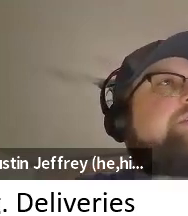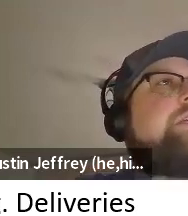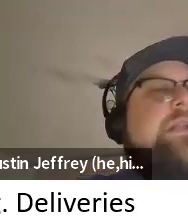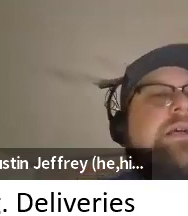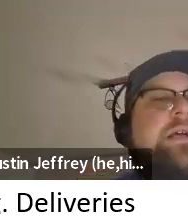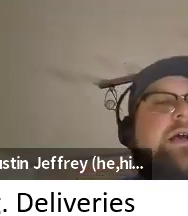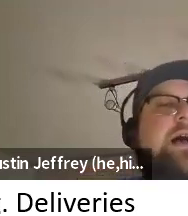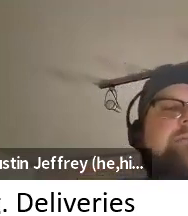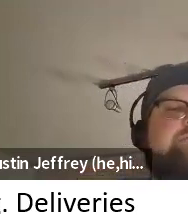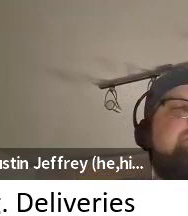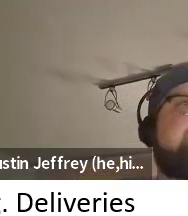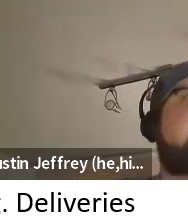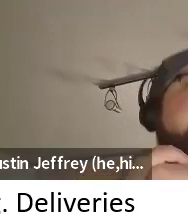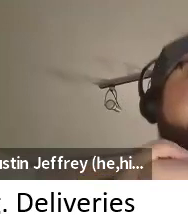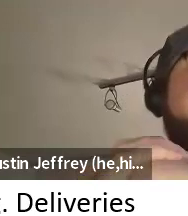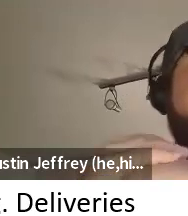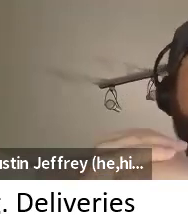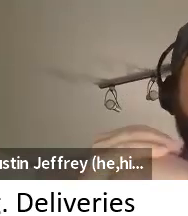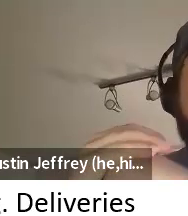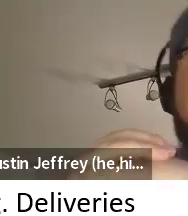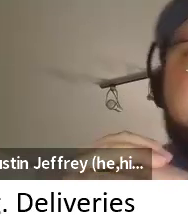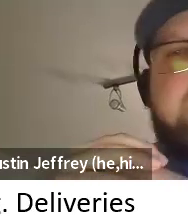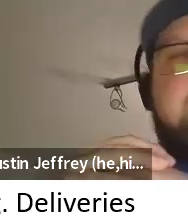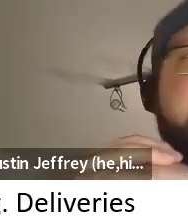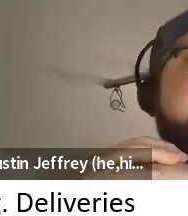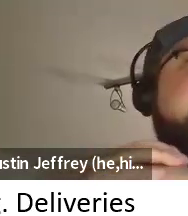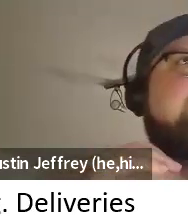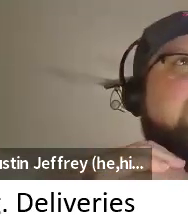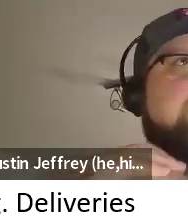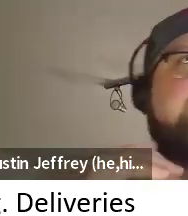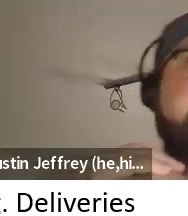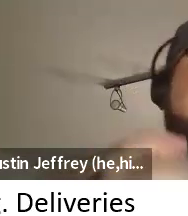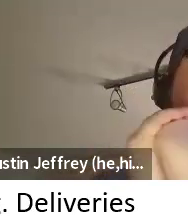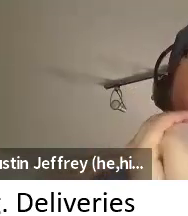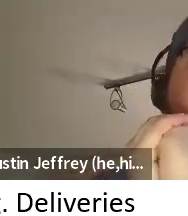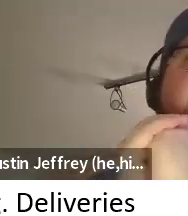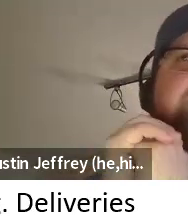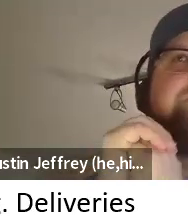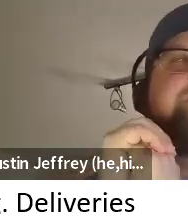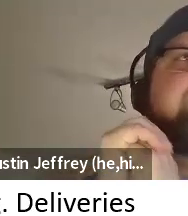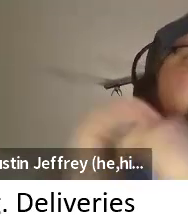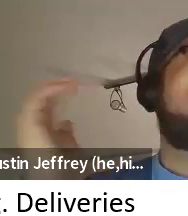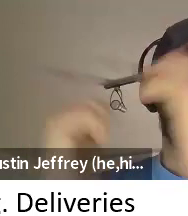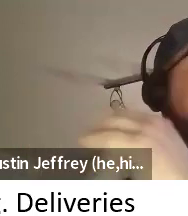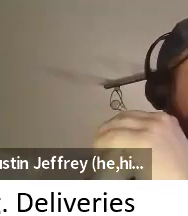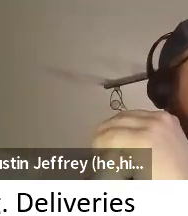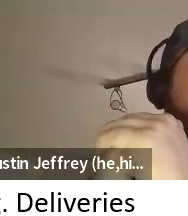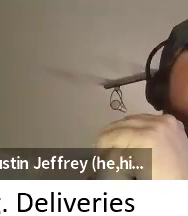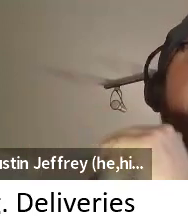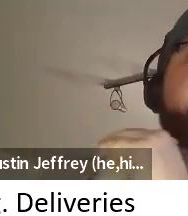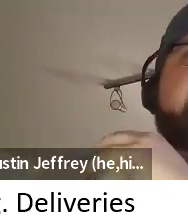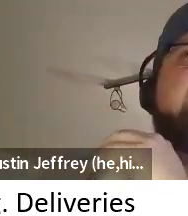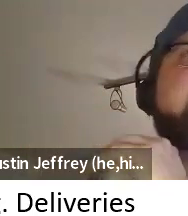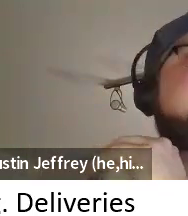prevention medication. So it is something that we offer here in the state of Washington for overdose prevention.